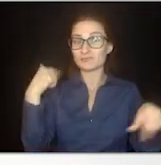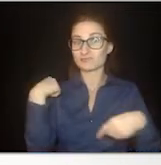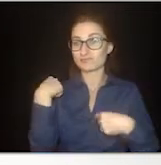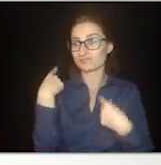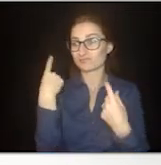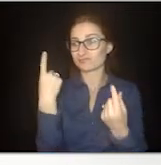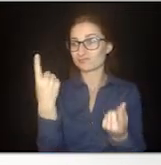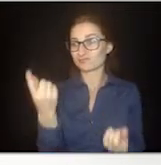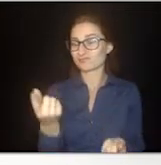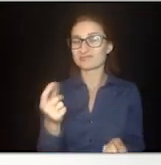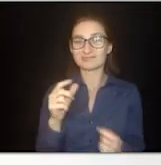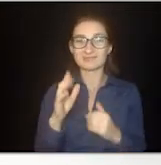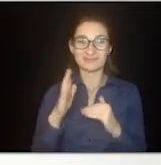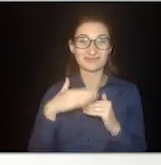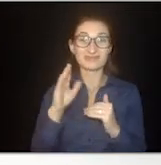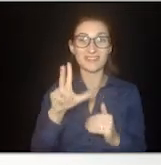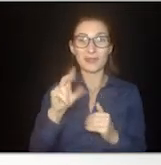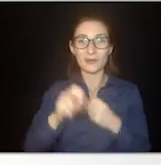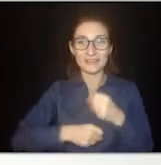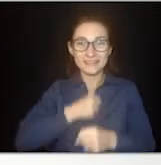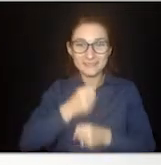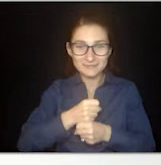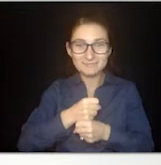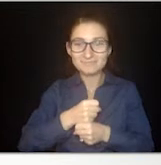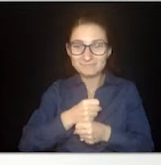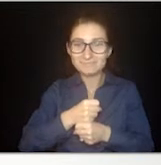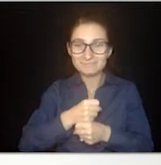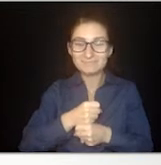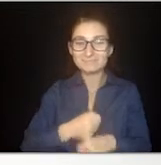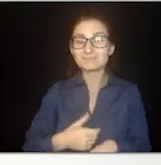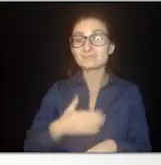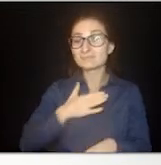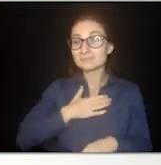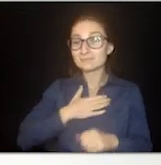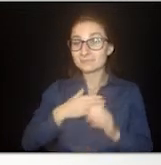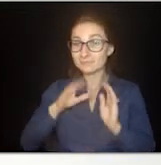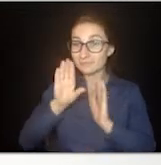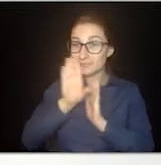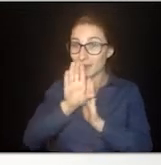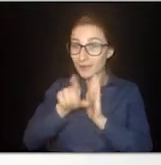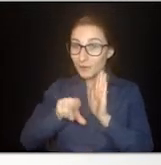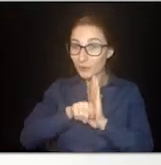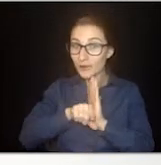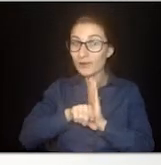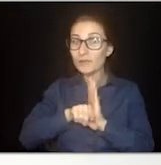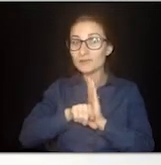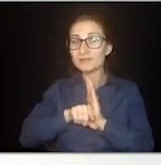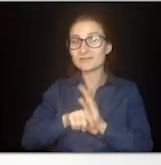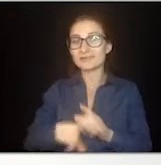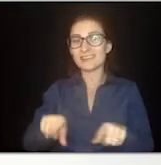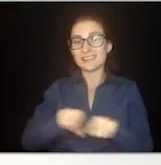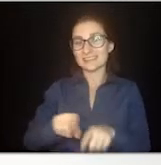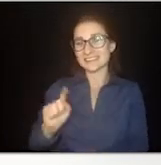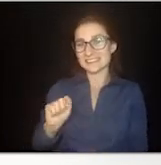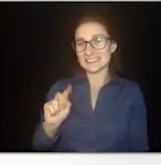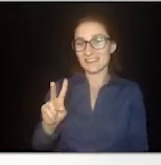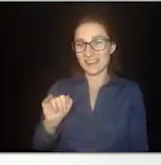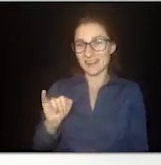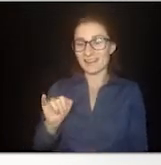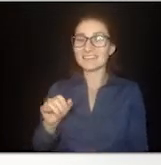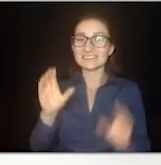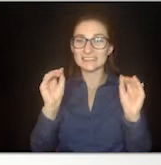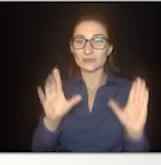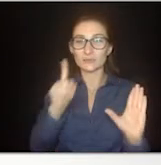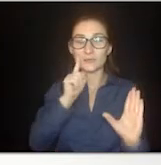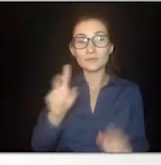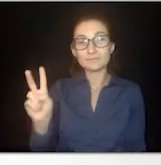in the field of special education for over 30 years now. My background is as a TVI, teacher of the